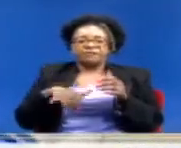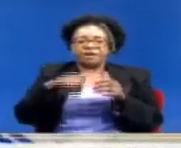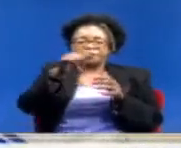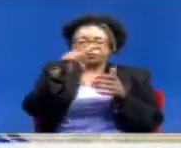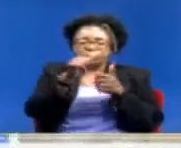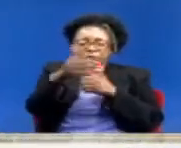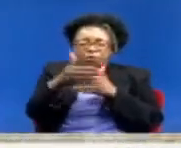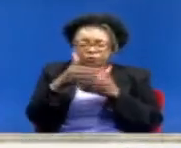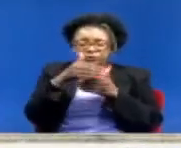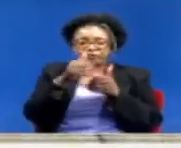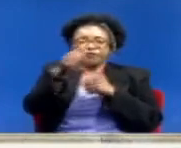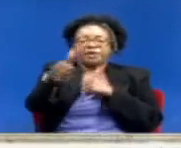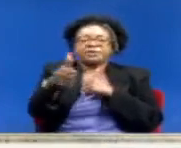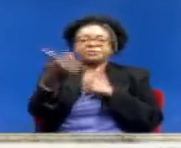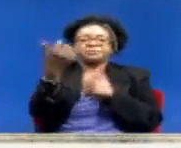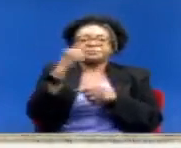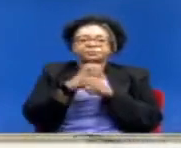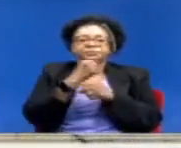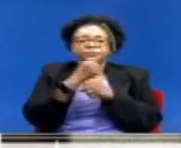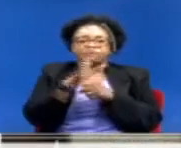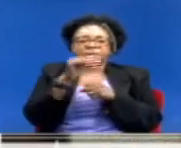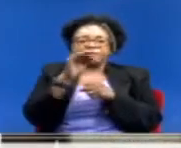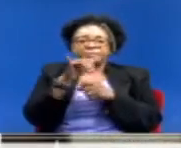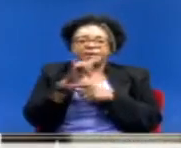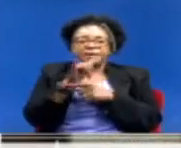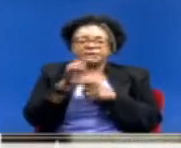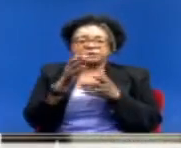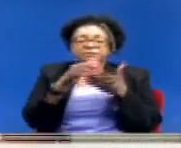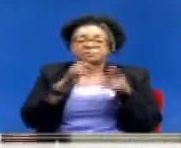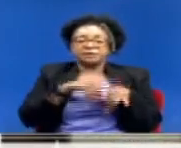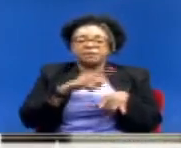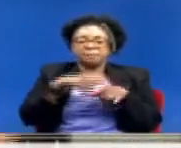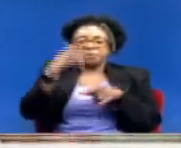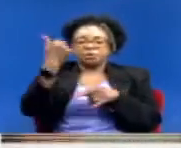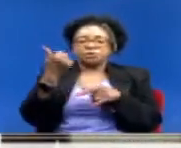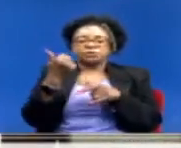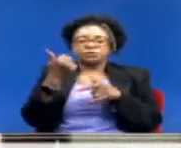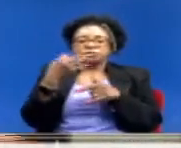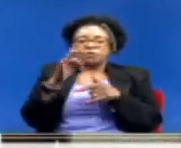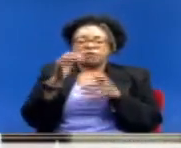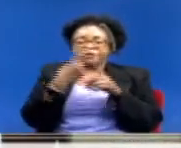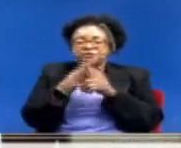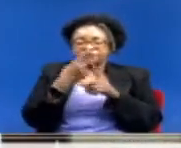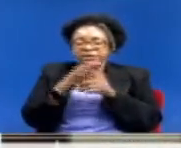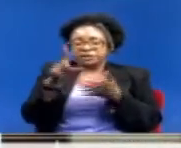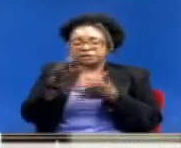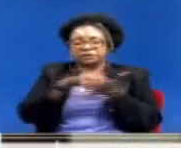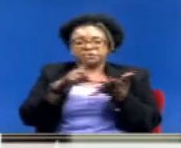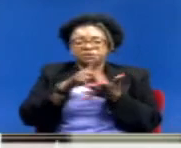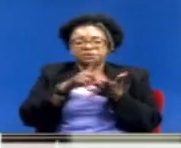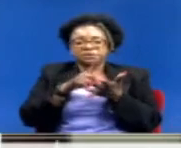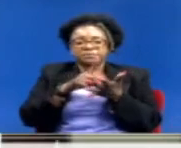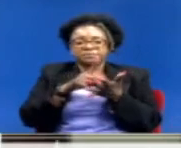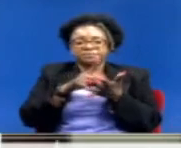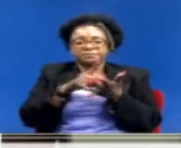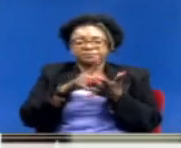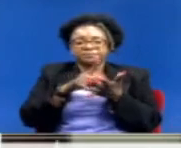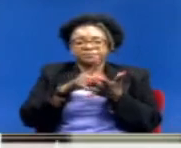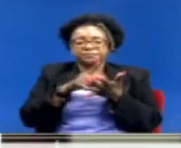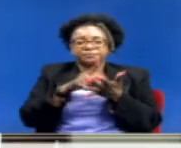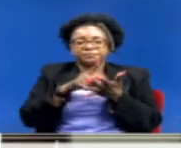doing 10 jumps from there sometimes because of weather, because of this, because of the logistics. We just have one shot to get it done,